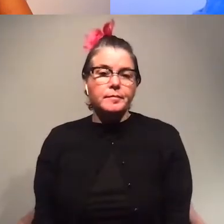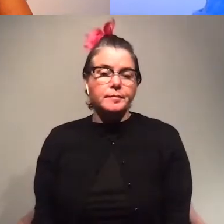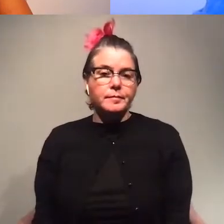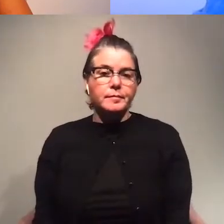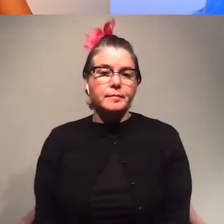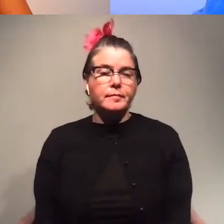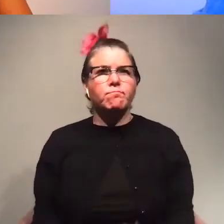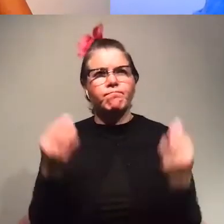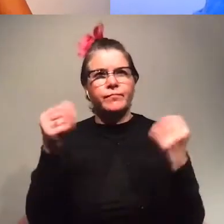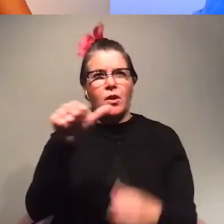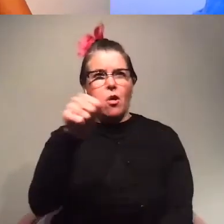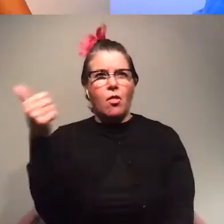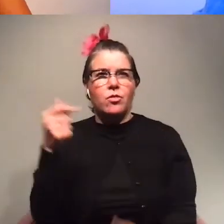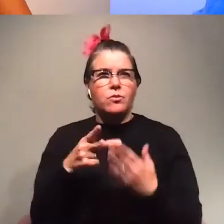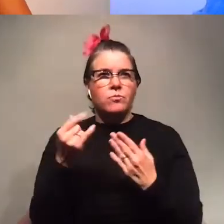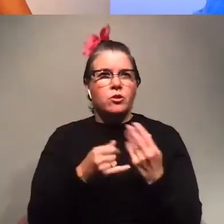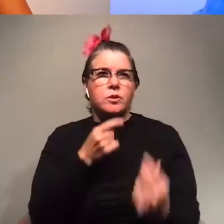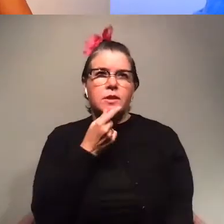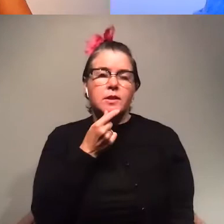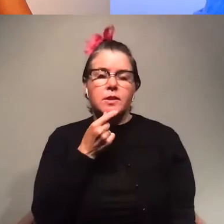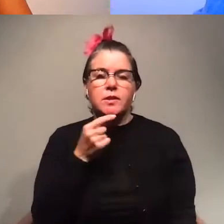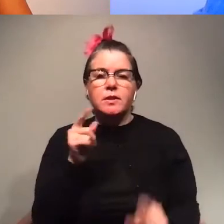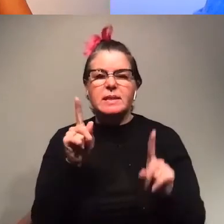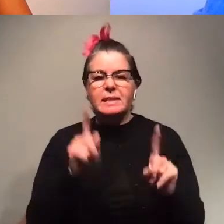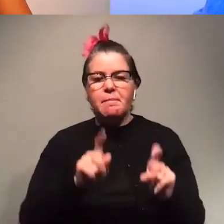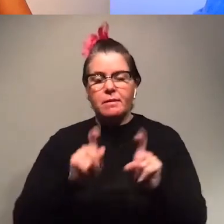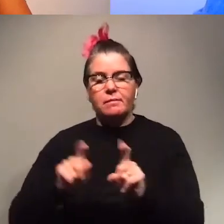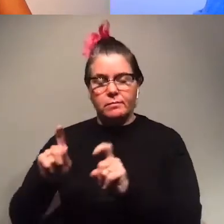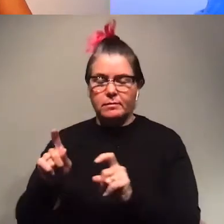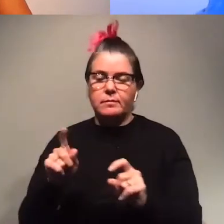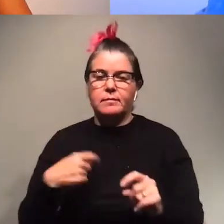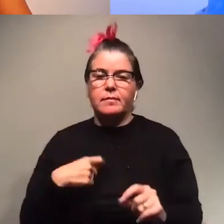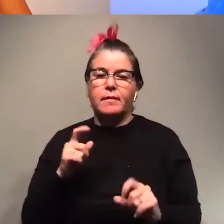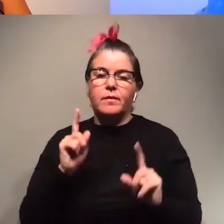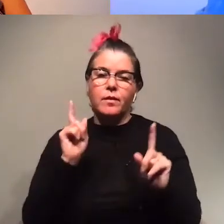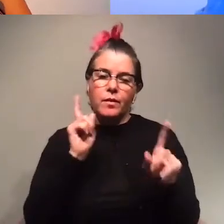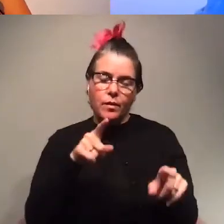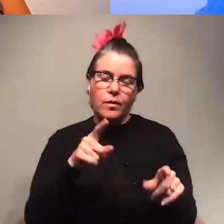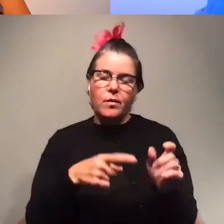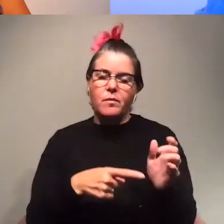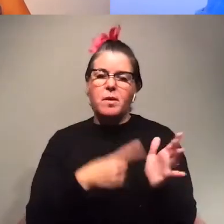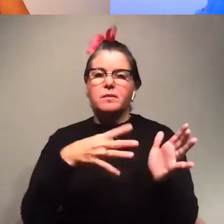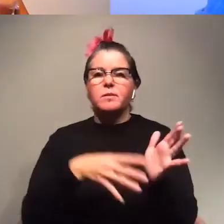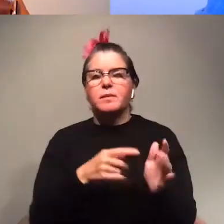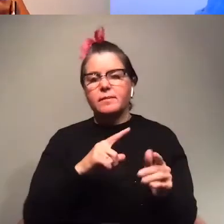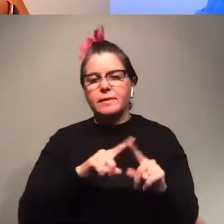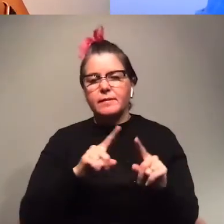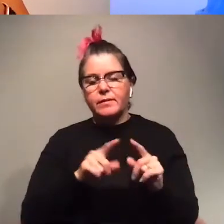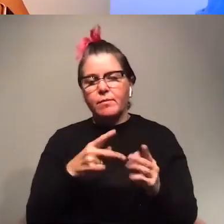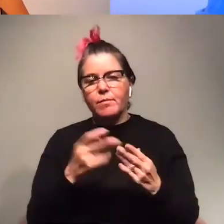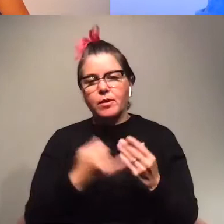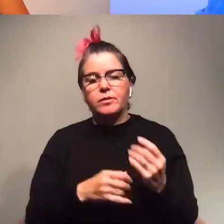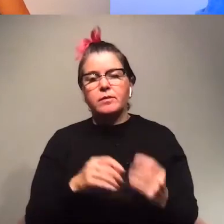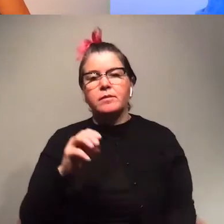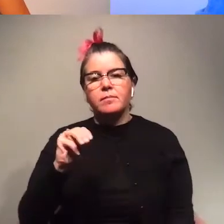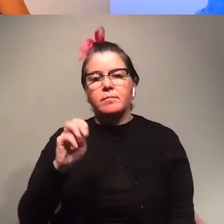trying to think of other projects, or even sampling. I do have to go do sampling every once in a while for different projects. One of them is a